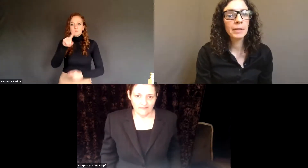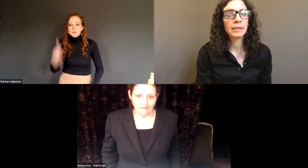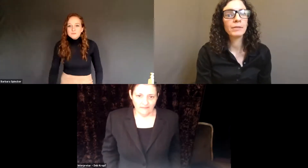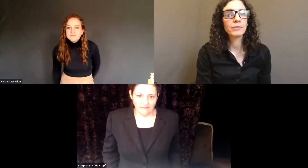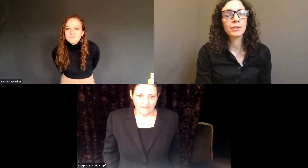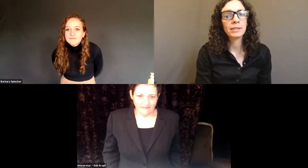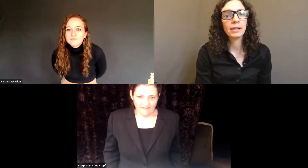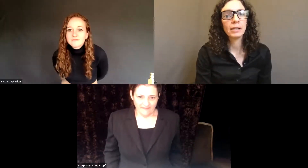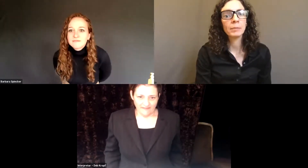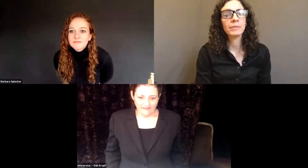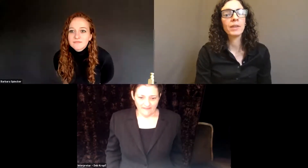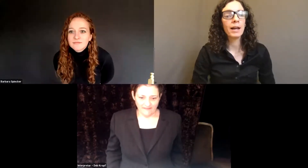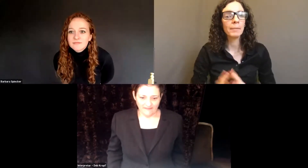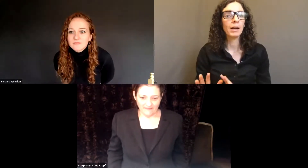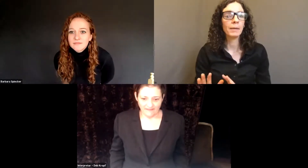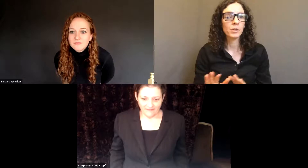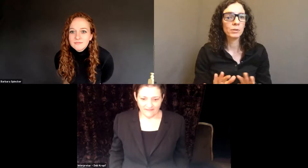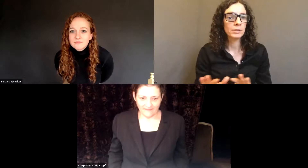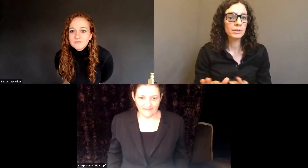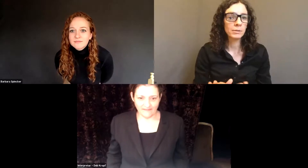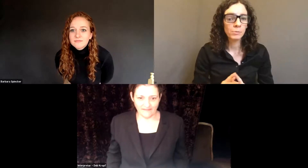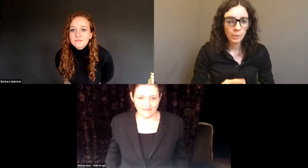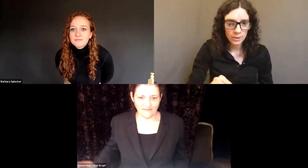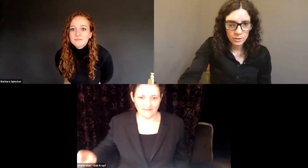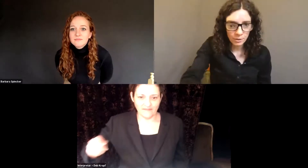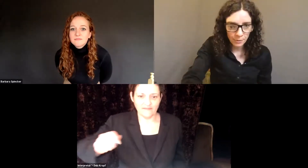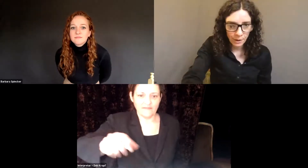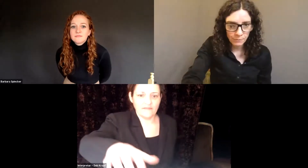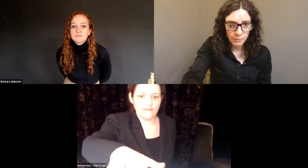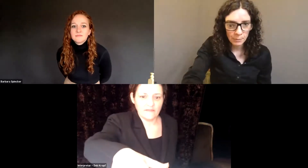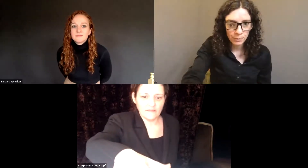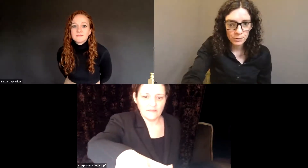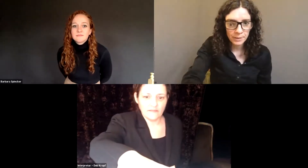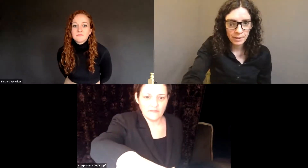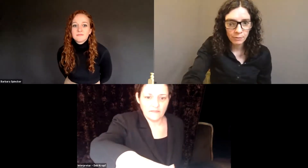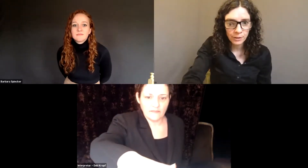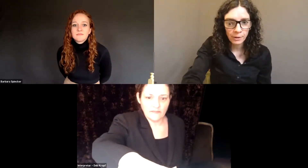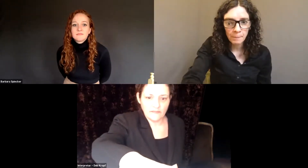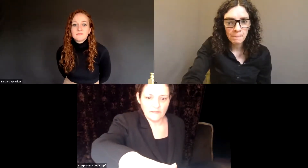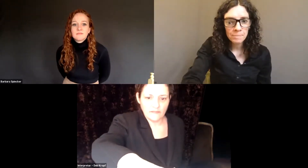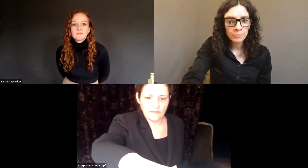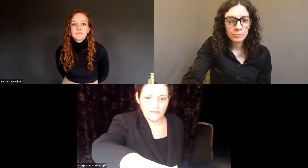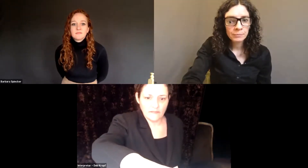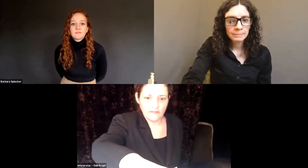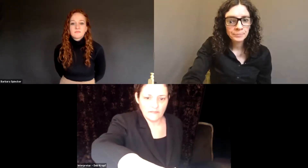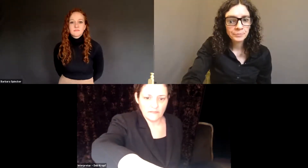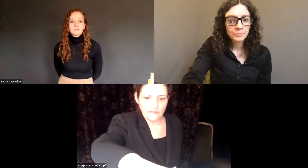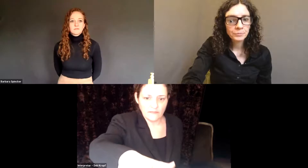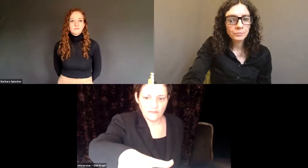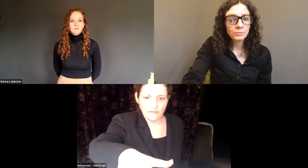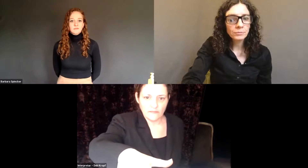And I'm going to give Teresa a little bit of time to see what questions are out there and for me to peruse myself here.